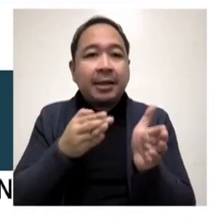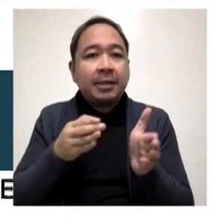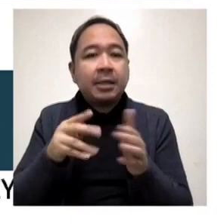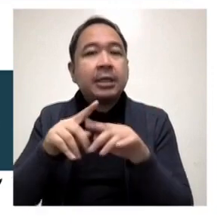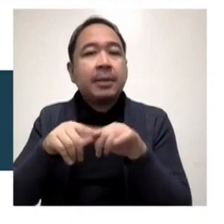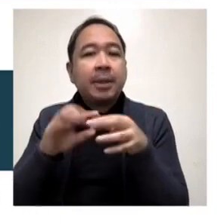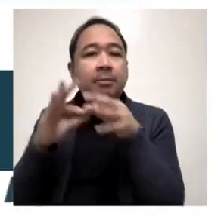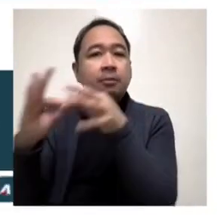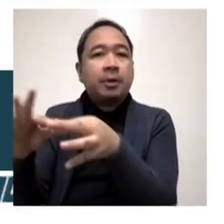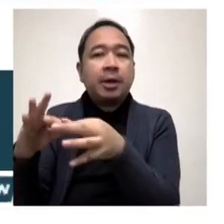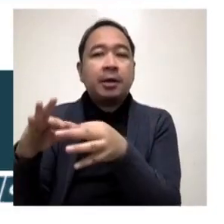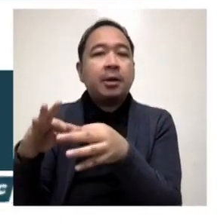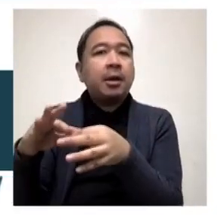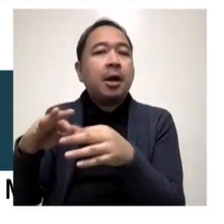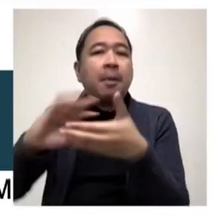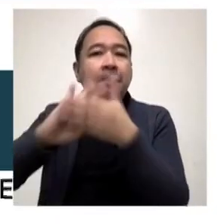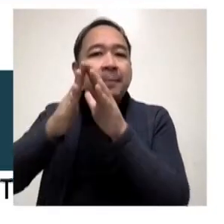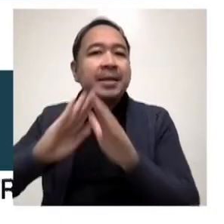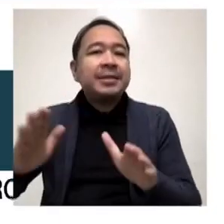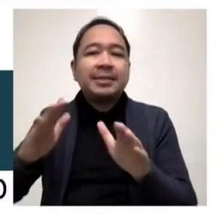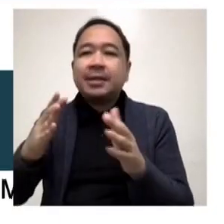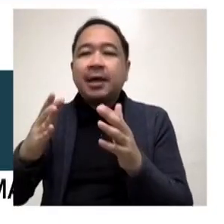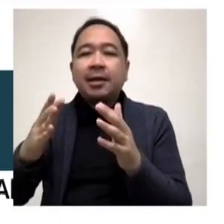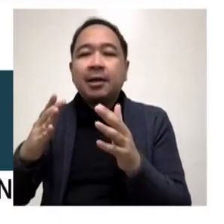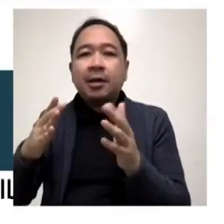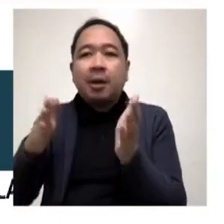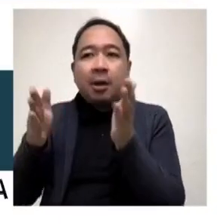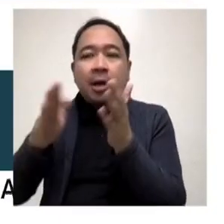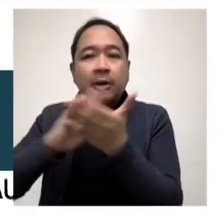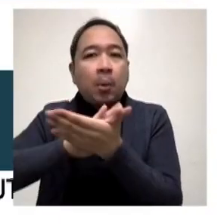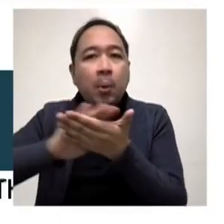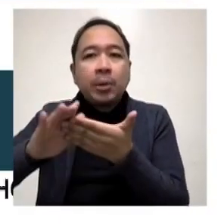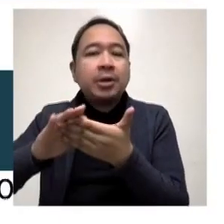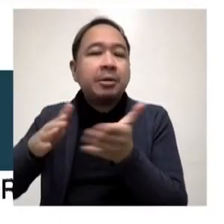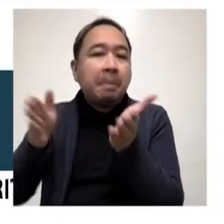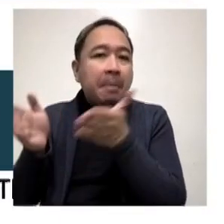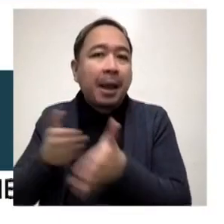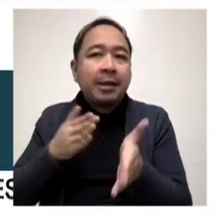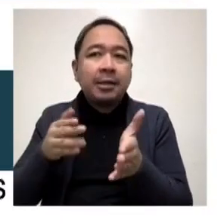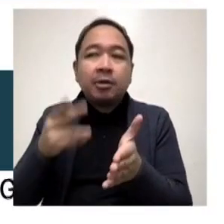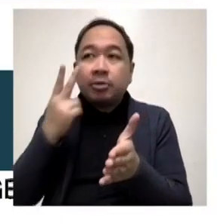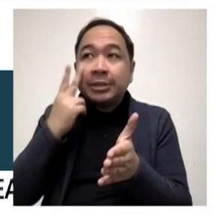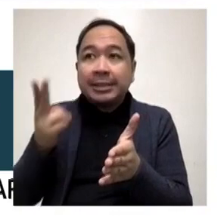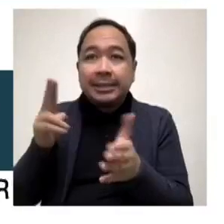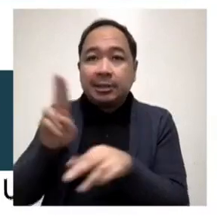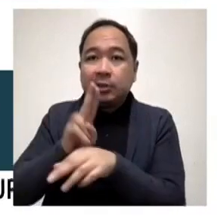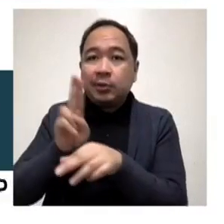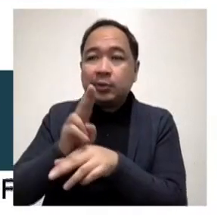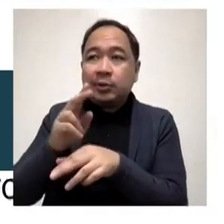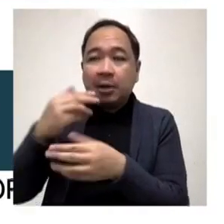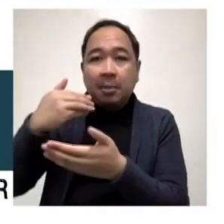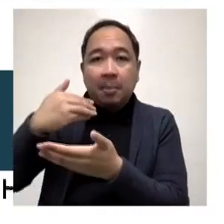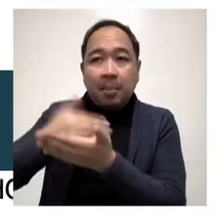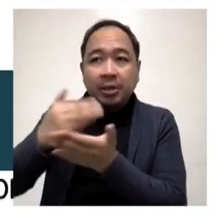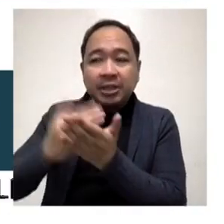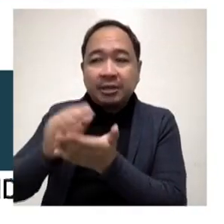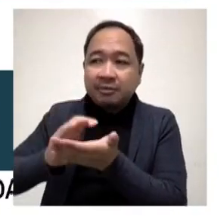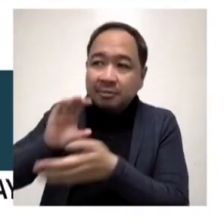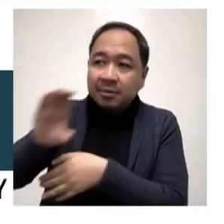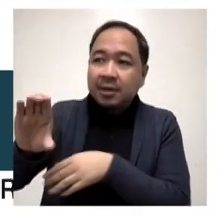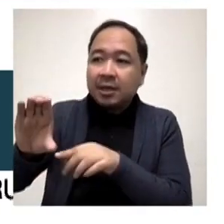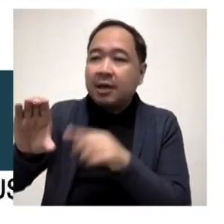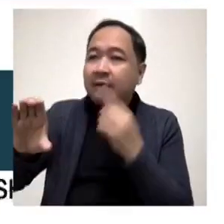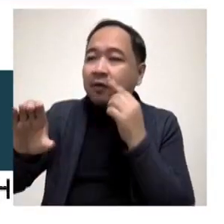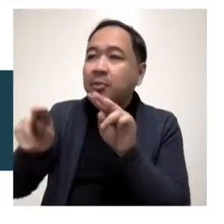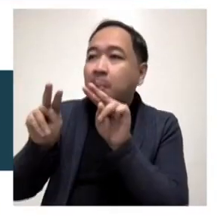the things we use this for? We use this for peace and order operations, to be able to monitor illegal drug trade,